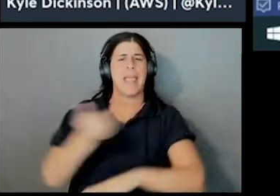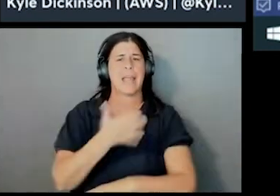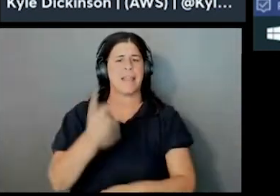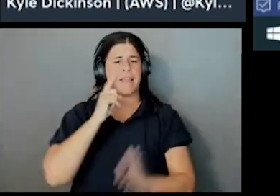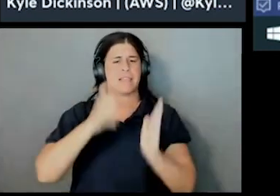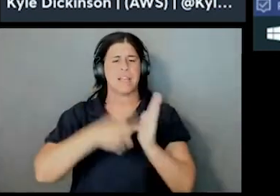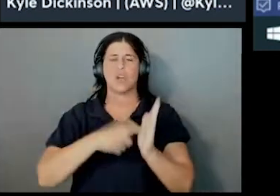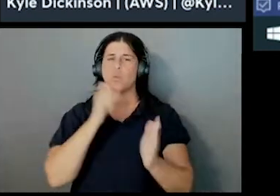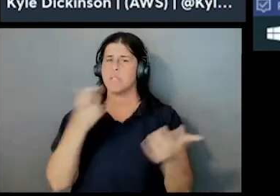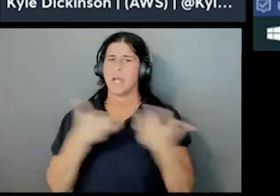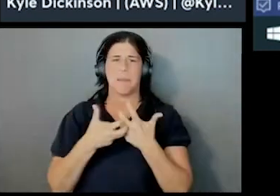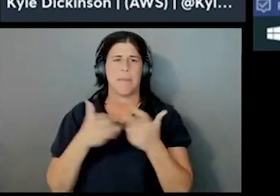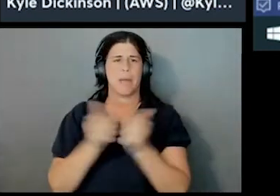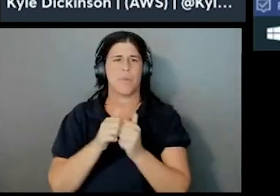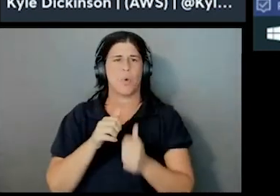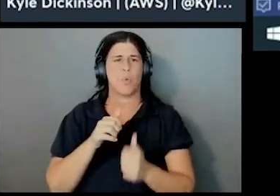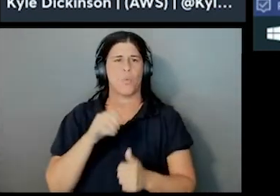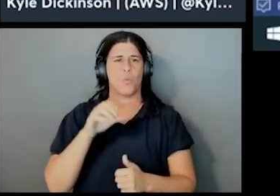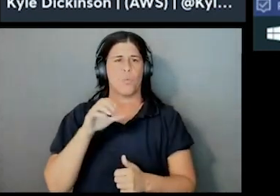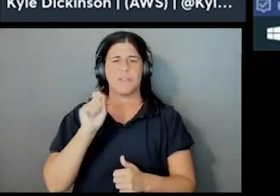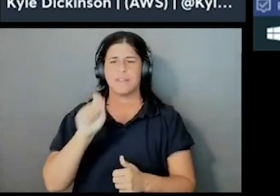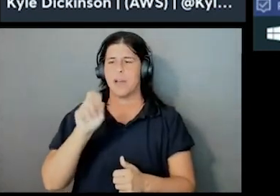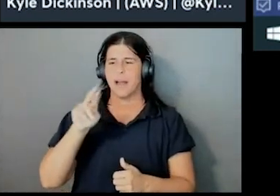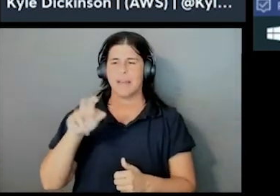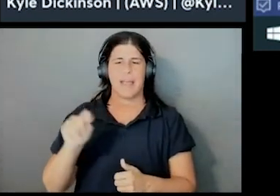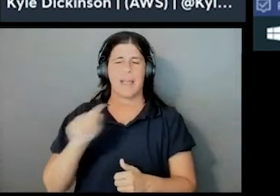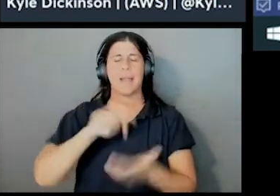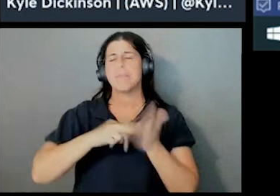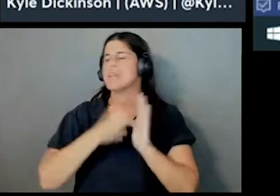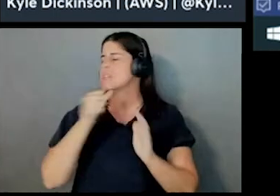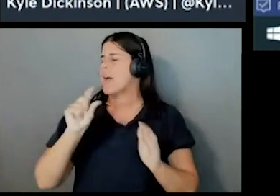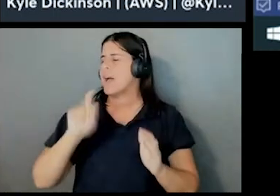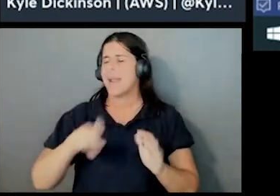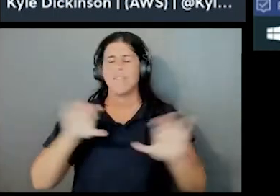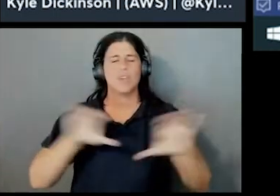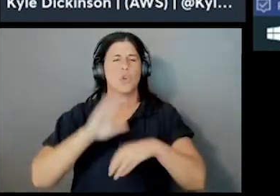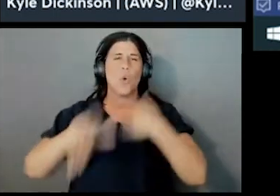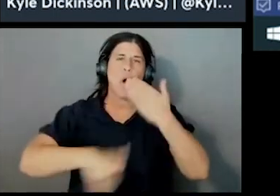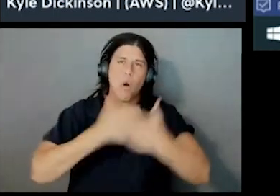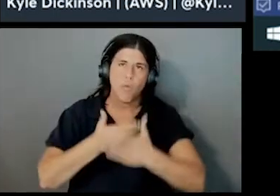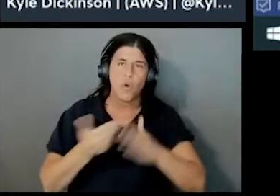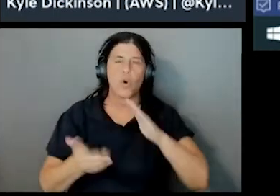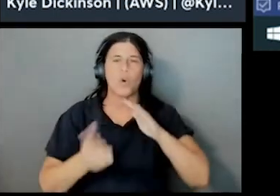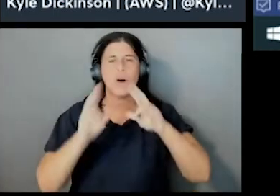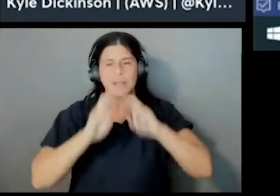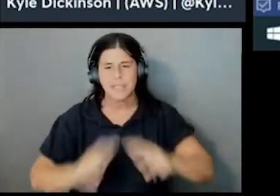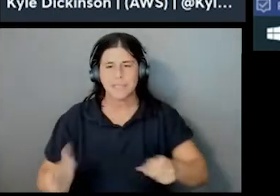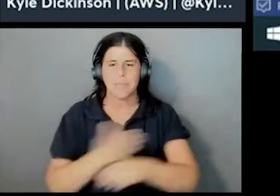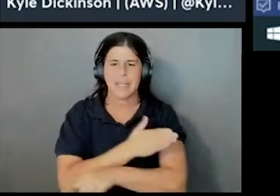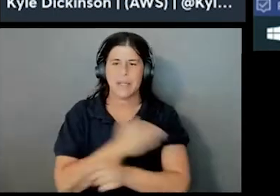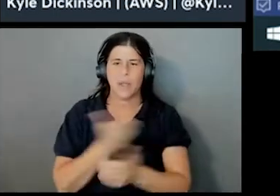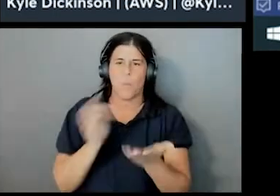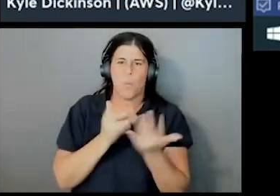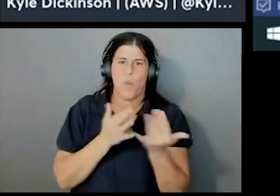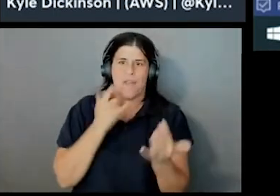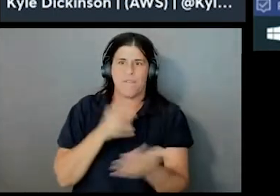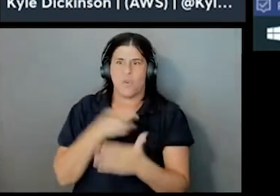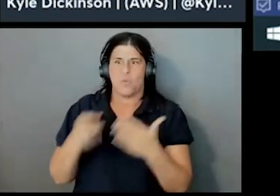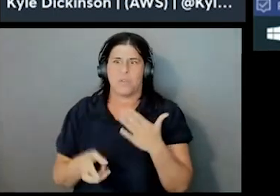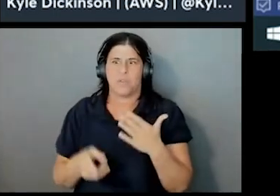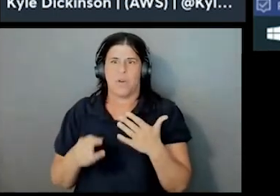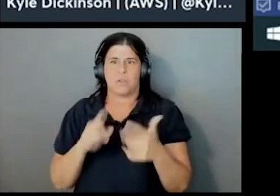compatible with .NET. So, you don't have to run a full assessment and wait for the results before it flags lines of code. So you can enable